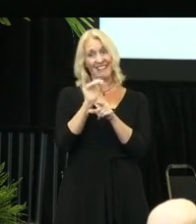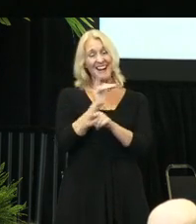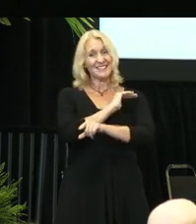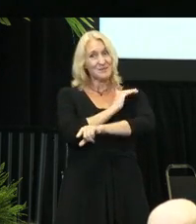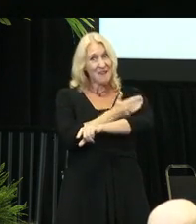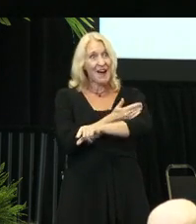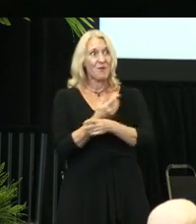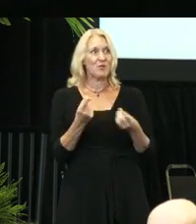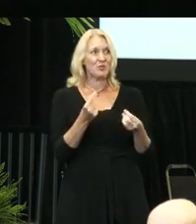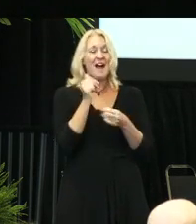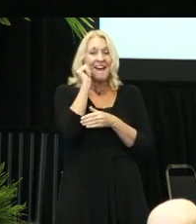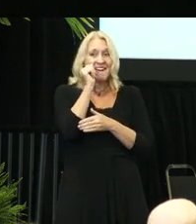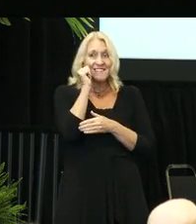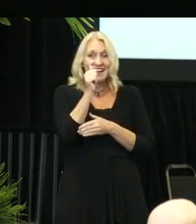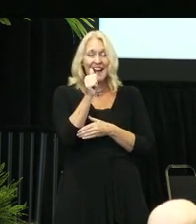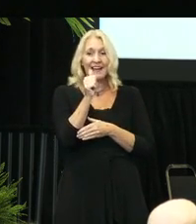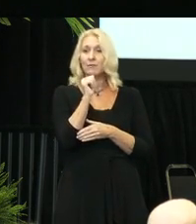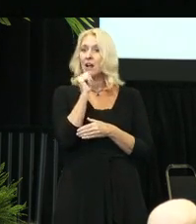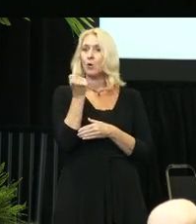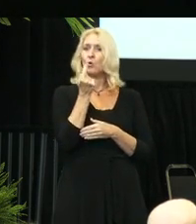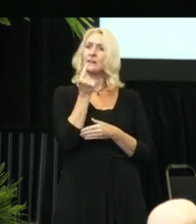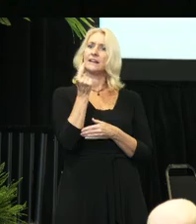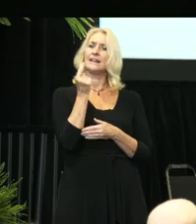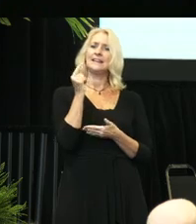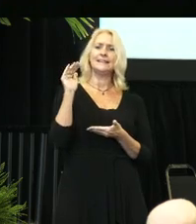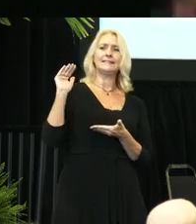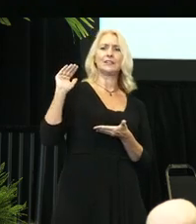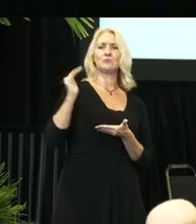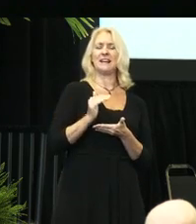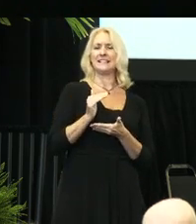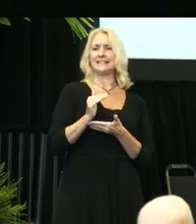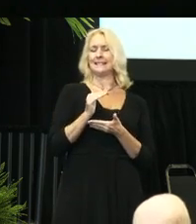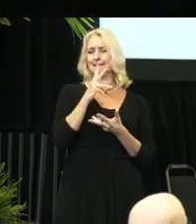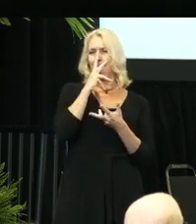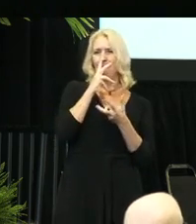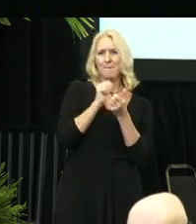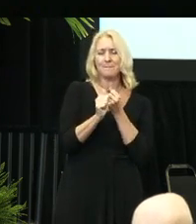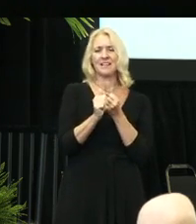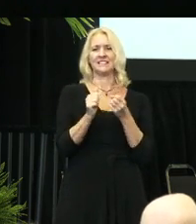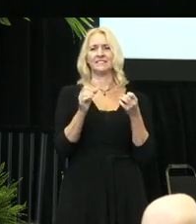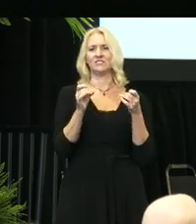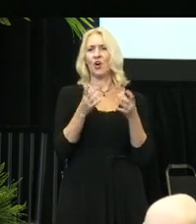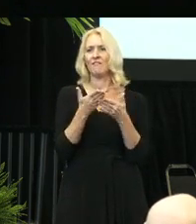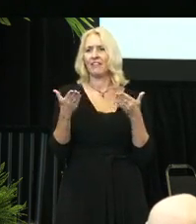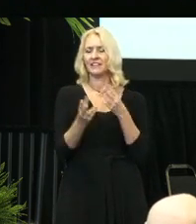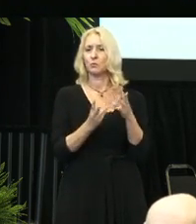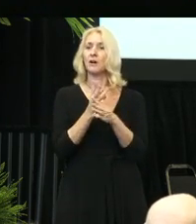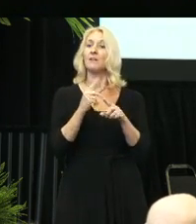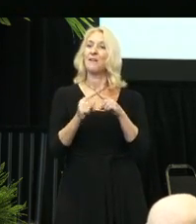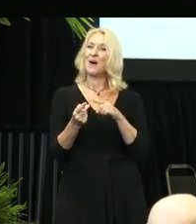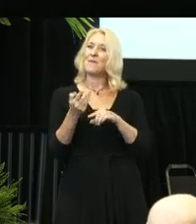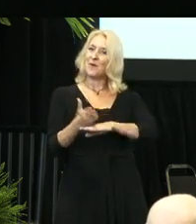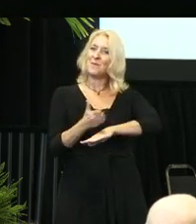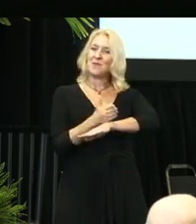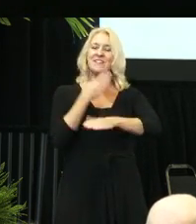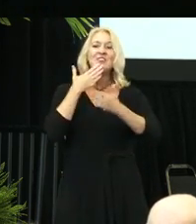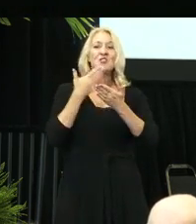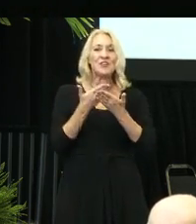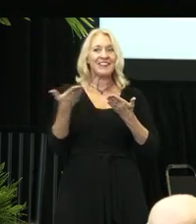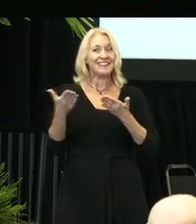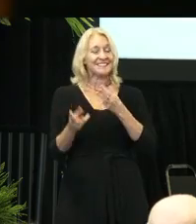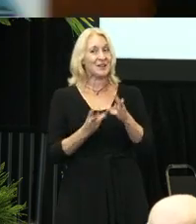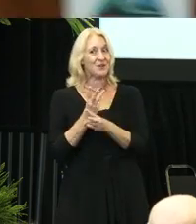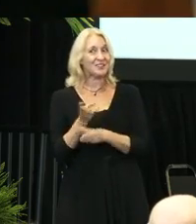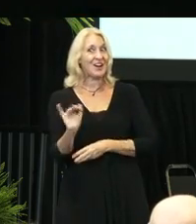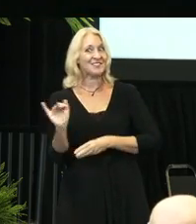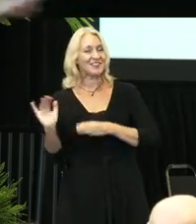what we're doing is we are not only decreasing the sum total of brutality in the world, but increasing the good in the world as well.